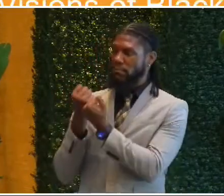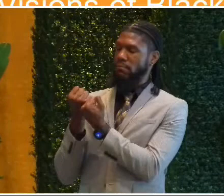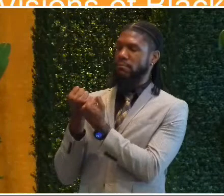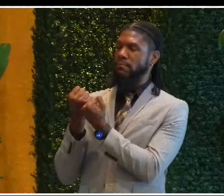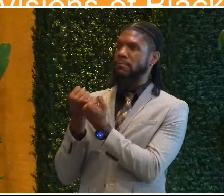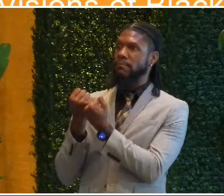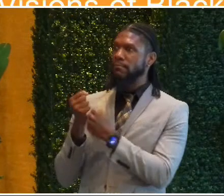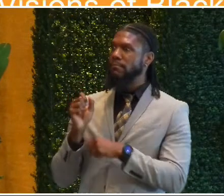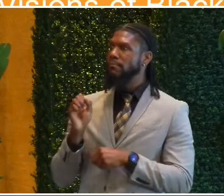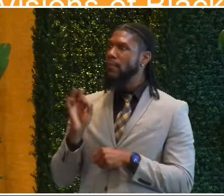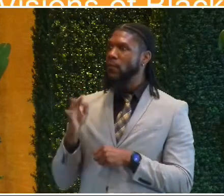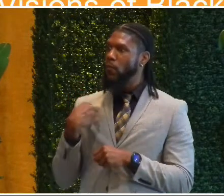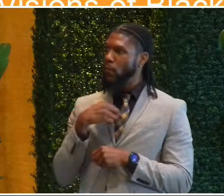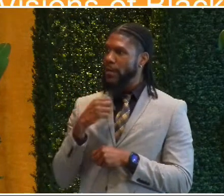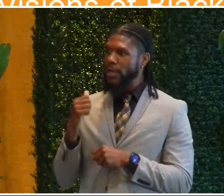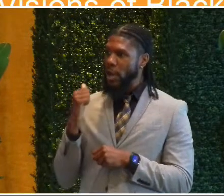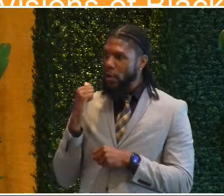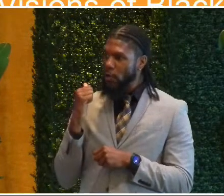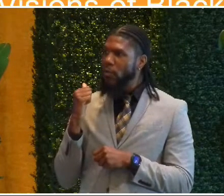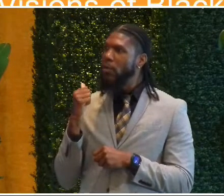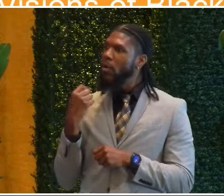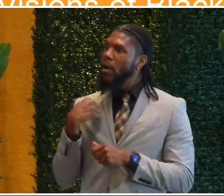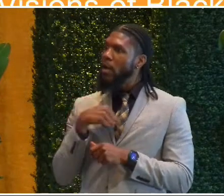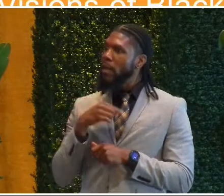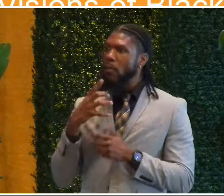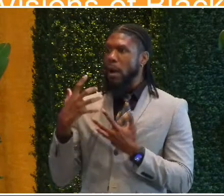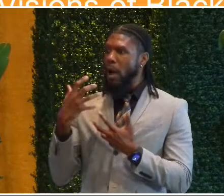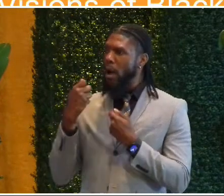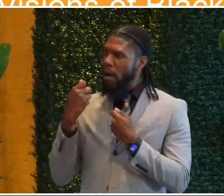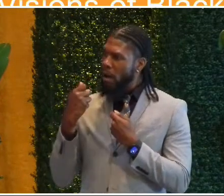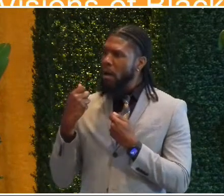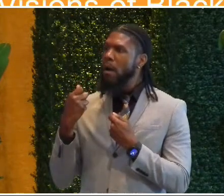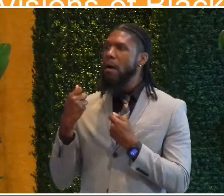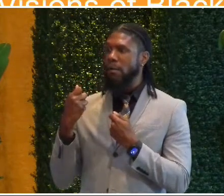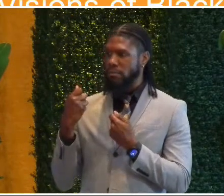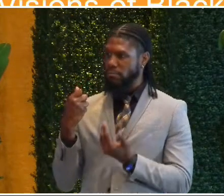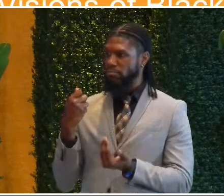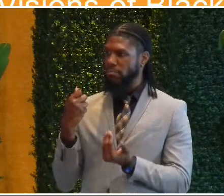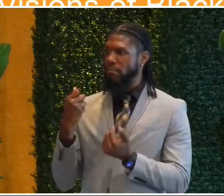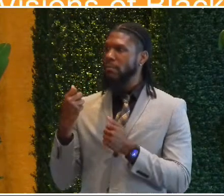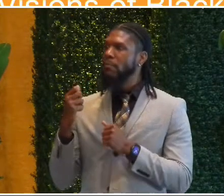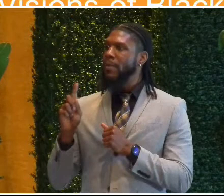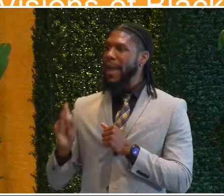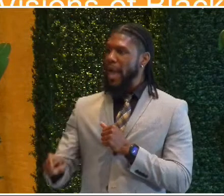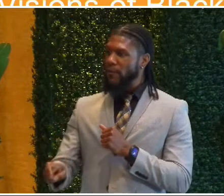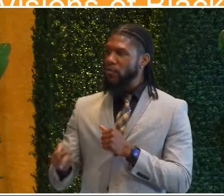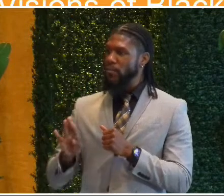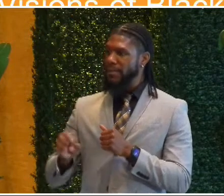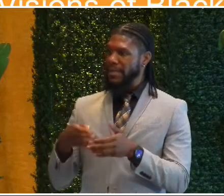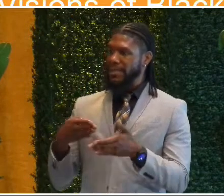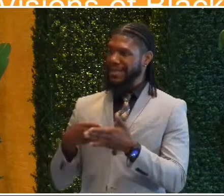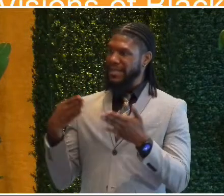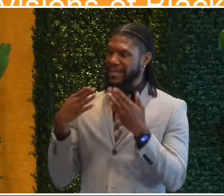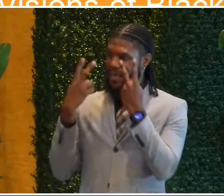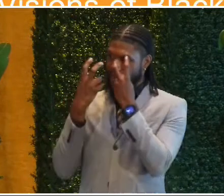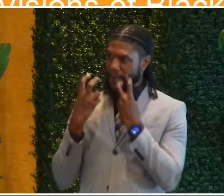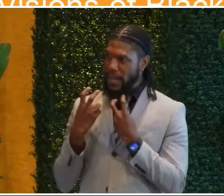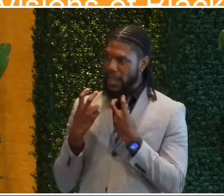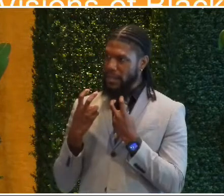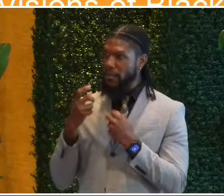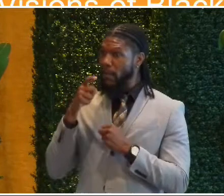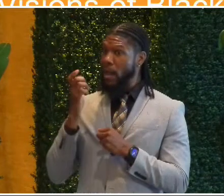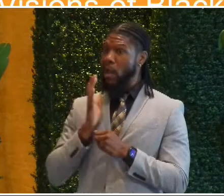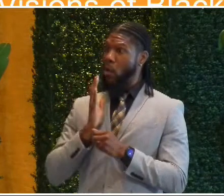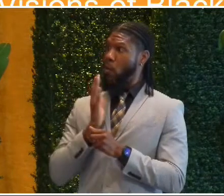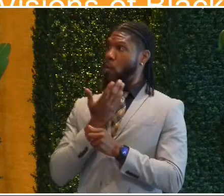with the foot of capitalism on our necks, as it has been since you know that our ancestors were the chattel that made the